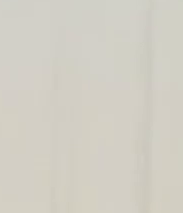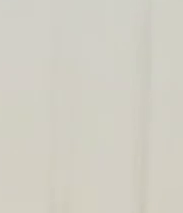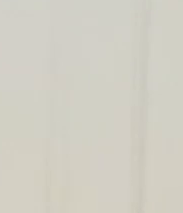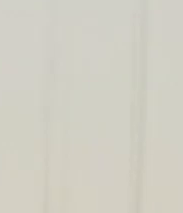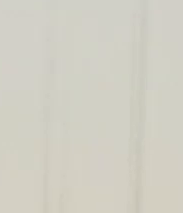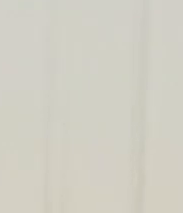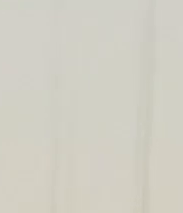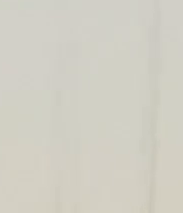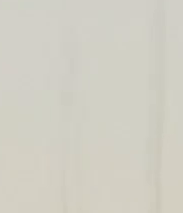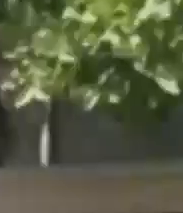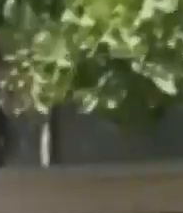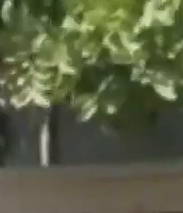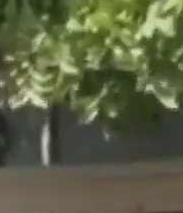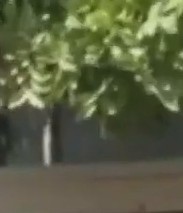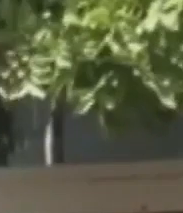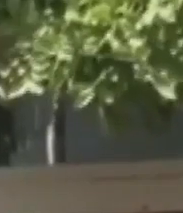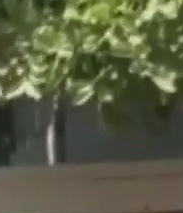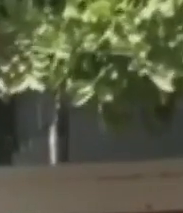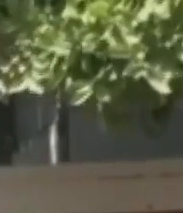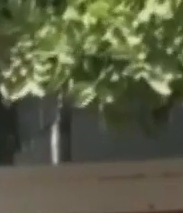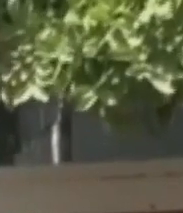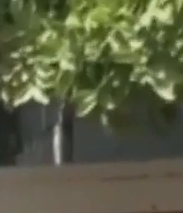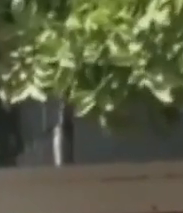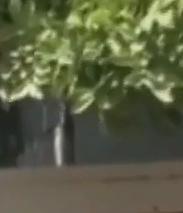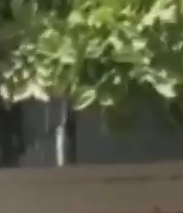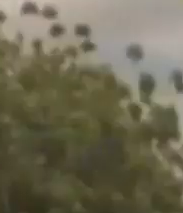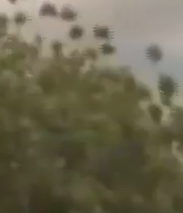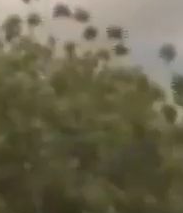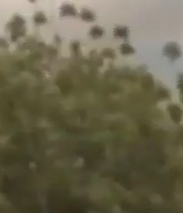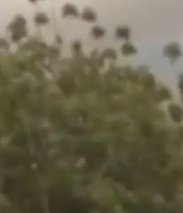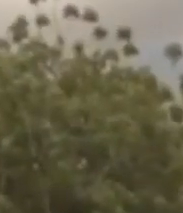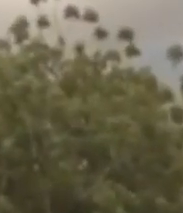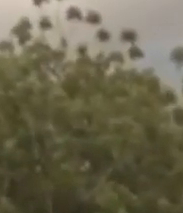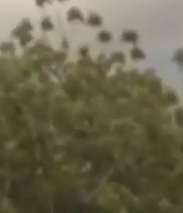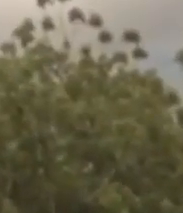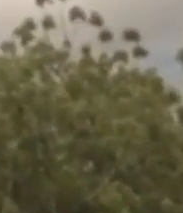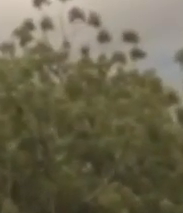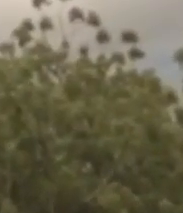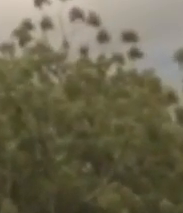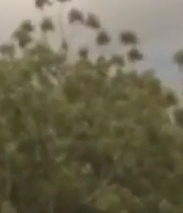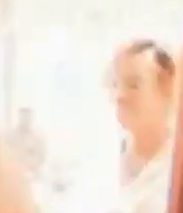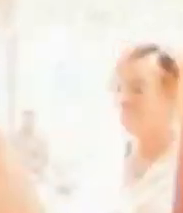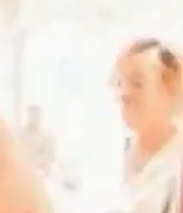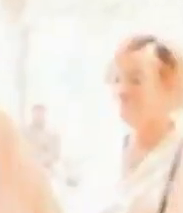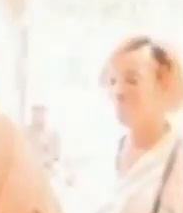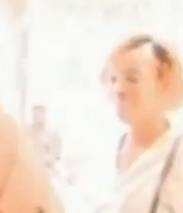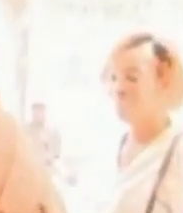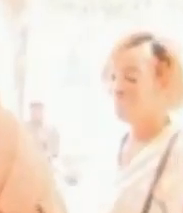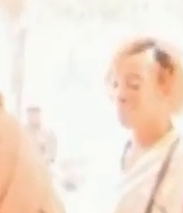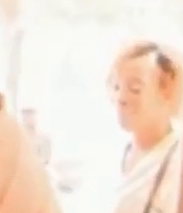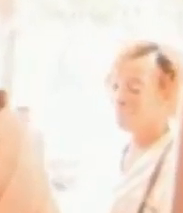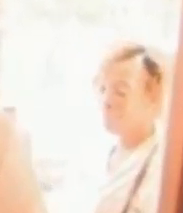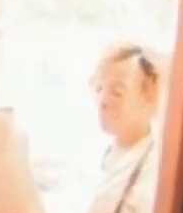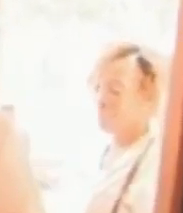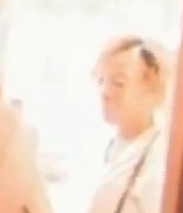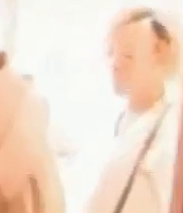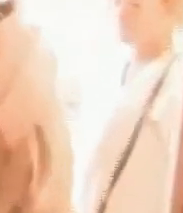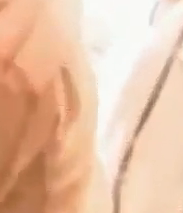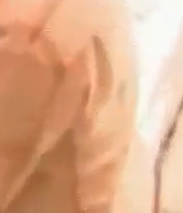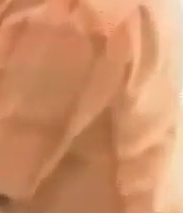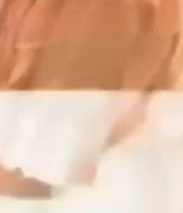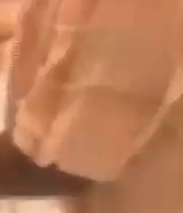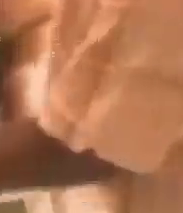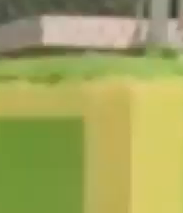programs that the government announced for infirmaries and golden age homes. We started today in